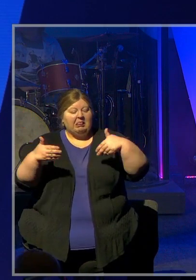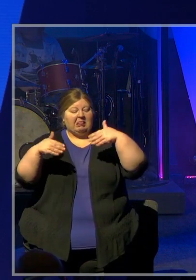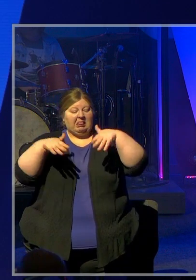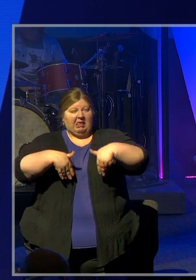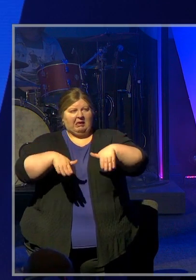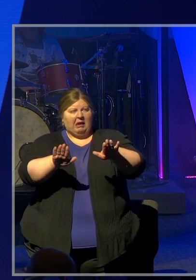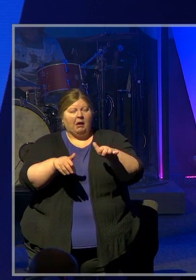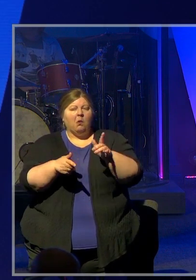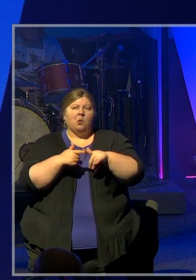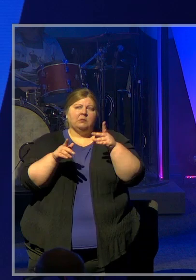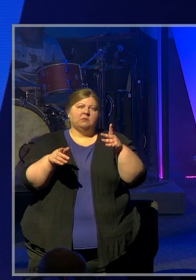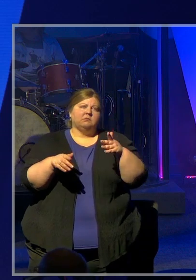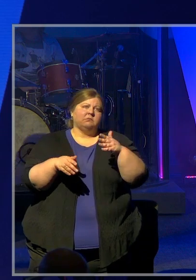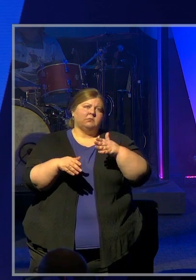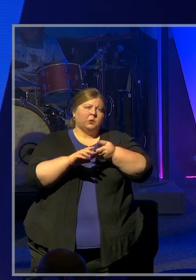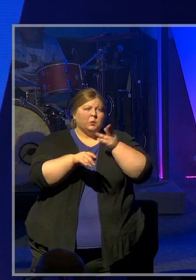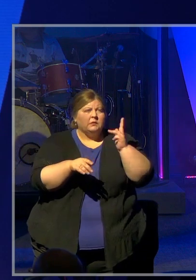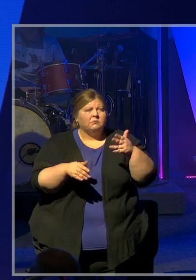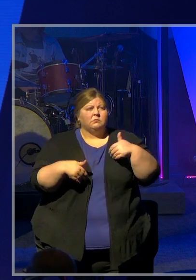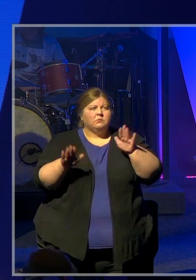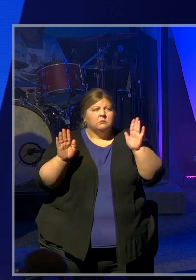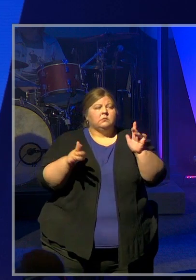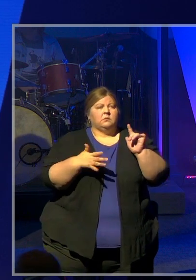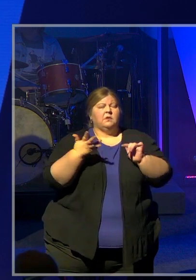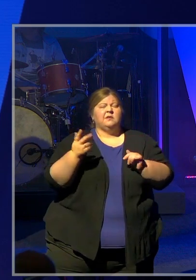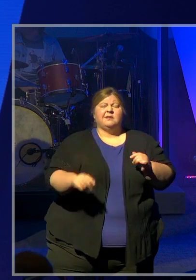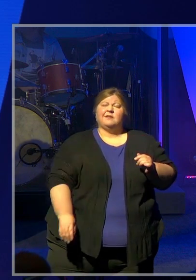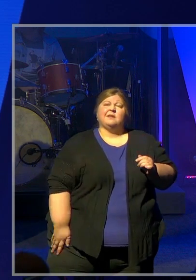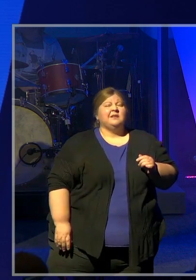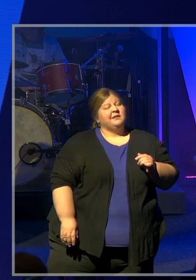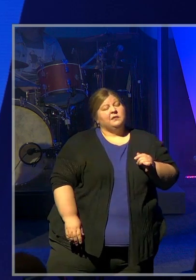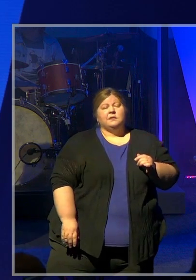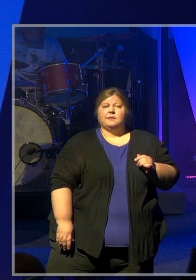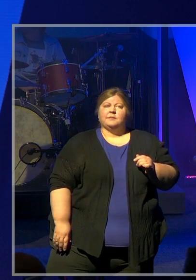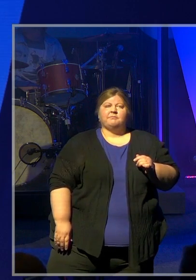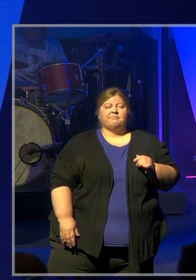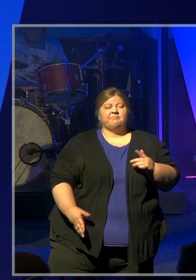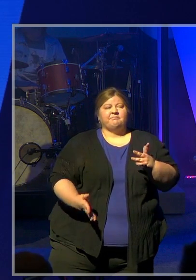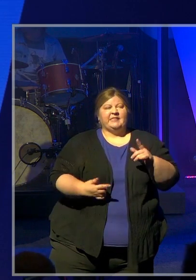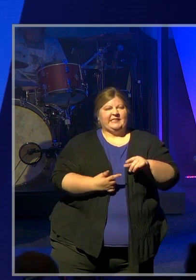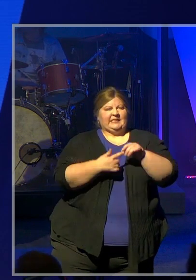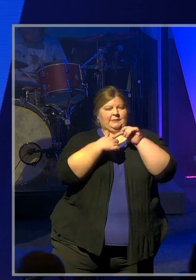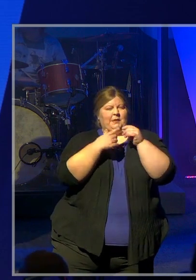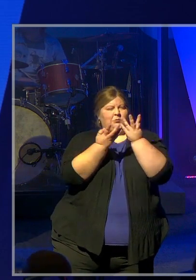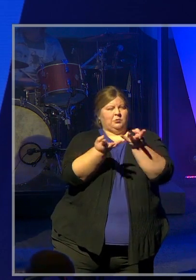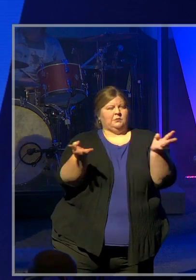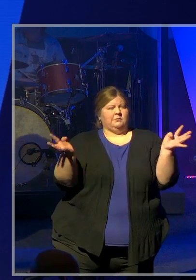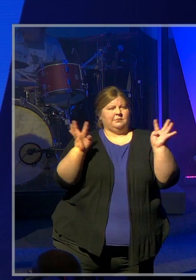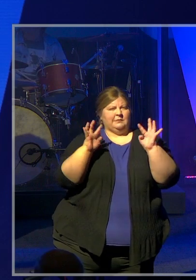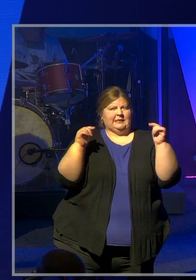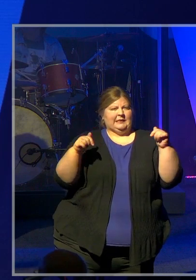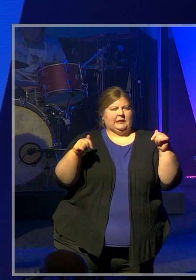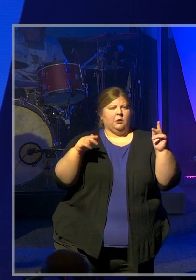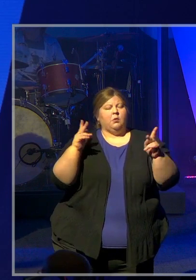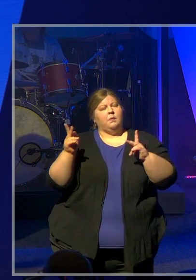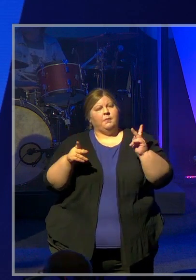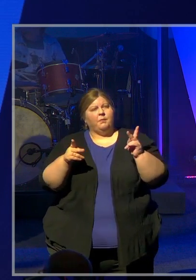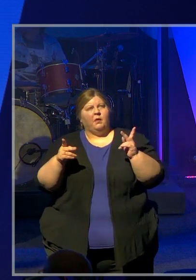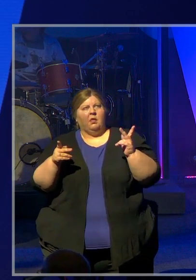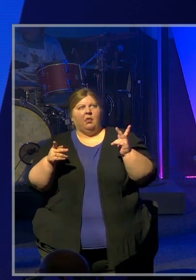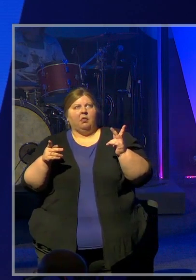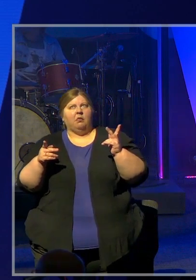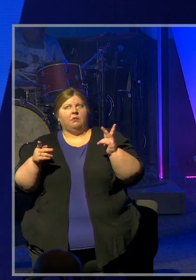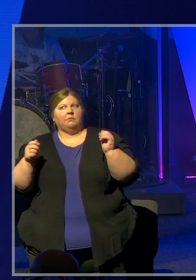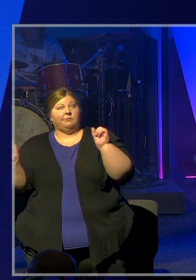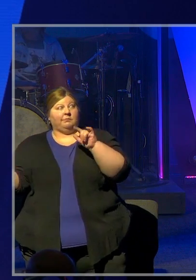give in. And there's something special about being in this place of worship with people who